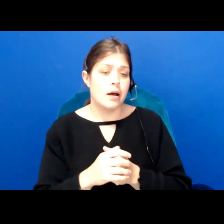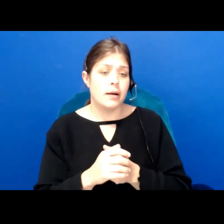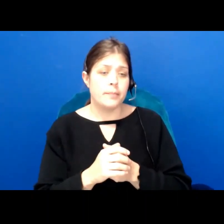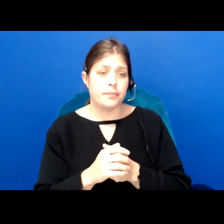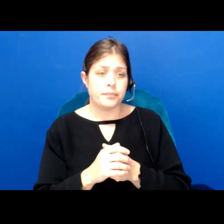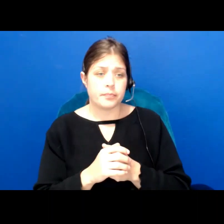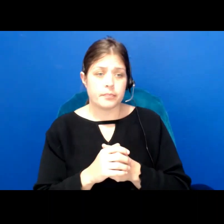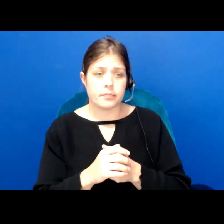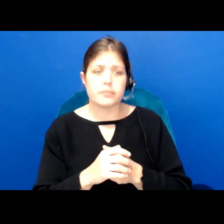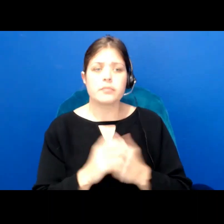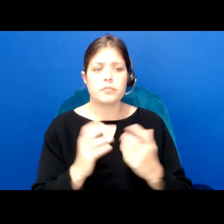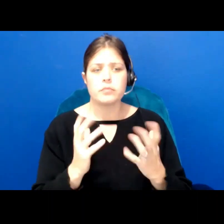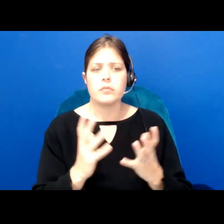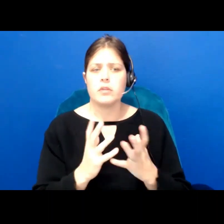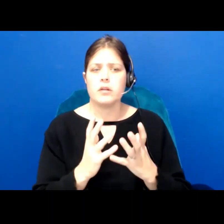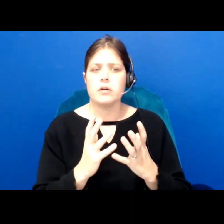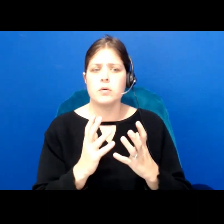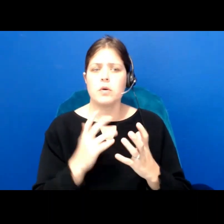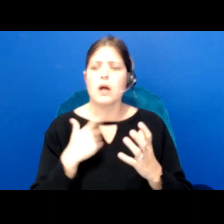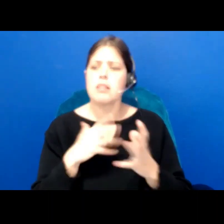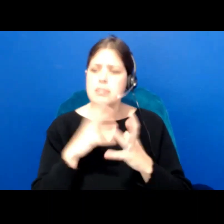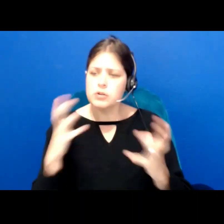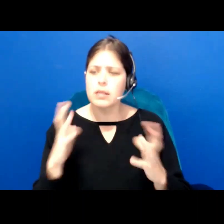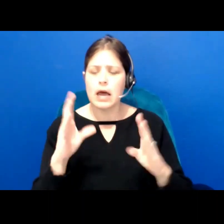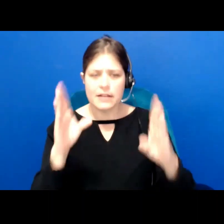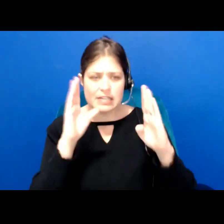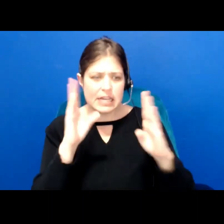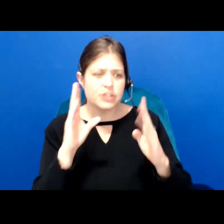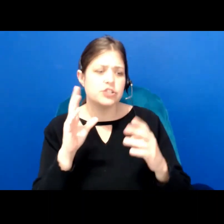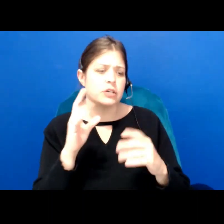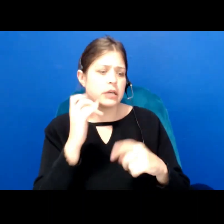Scarrett is putting a lot of attention into whether there can be